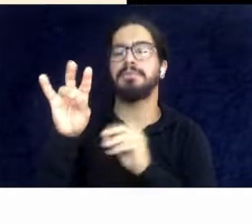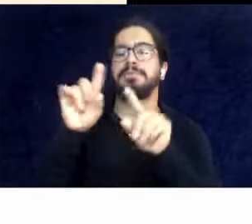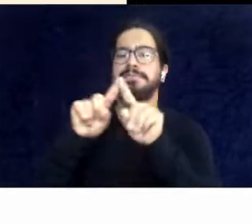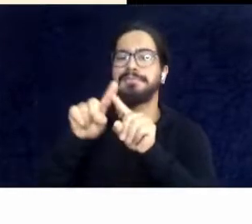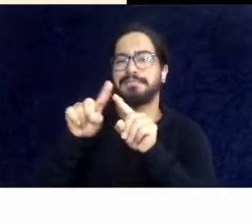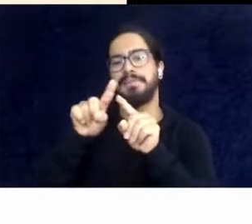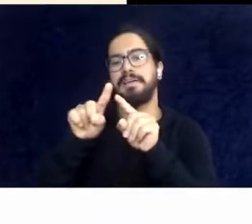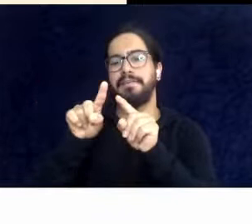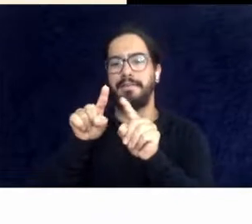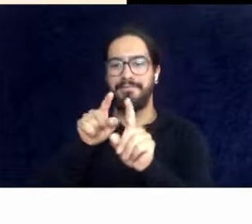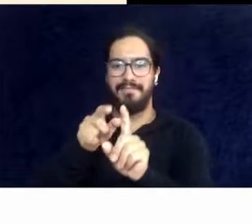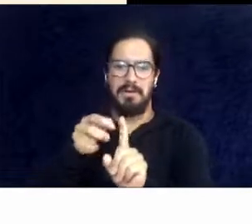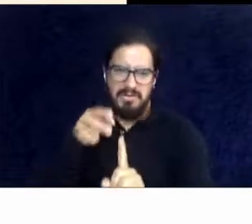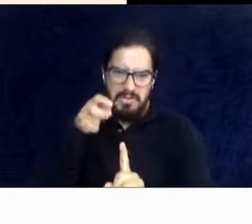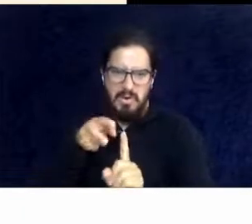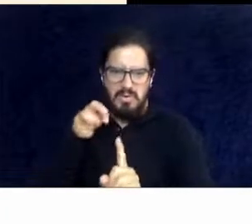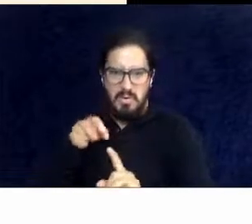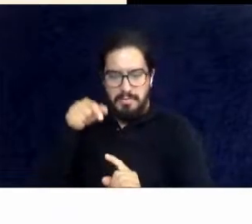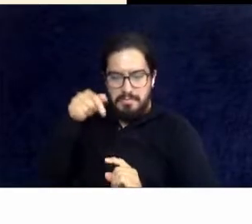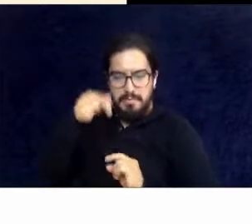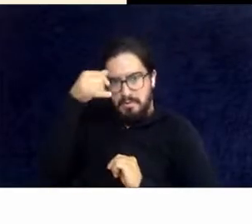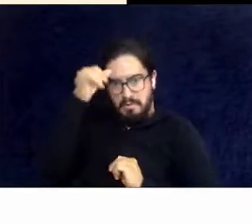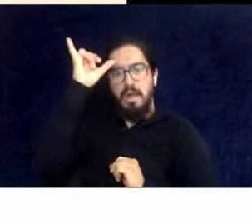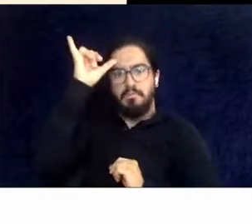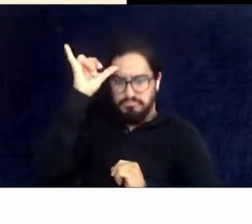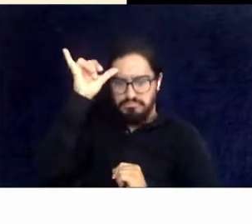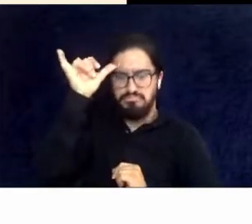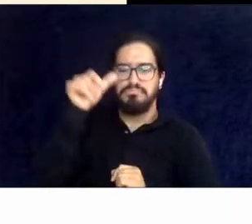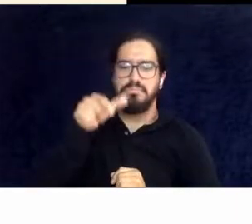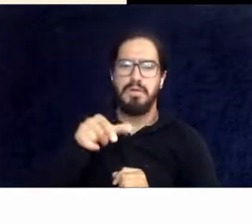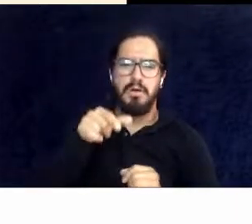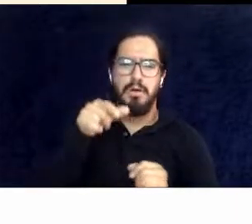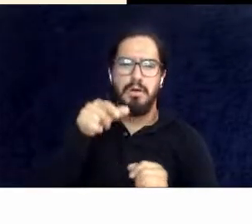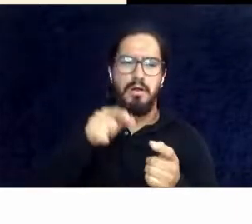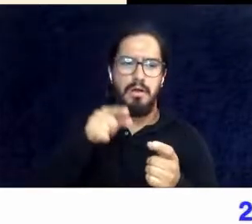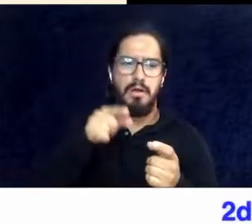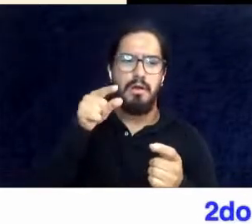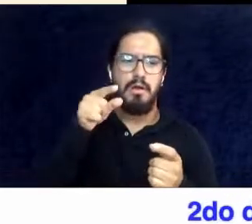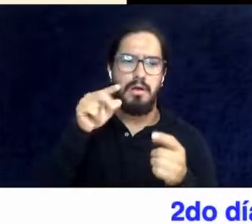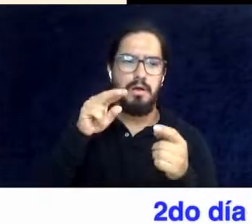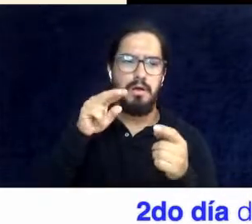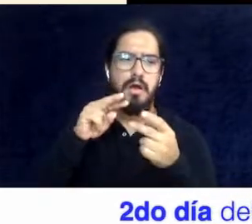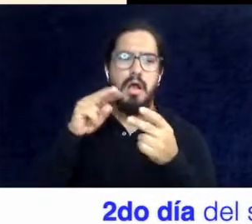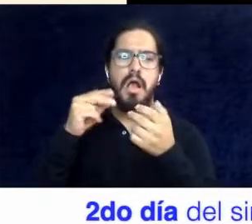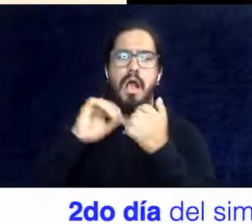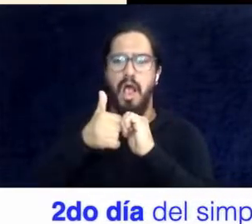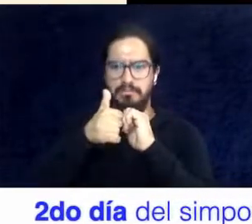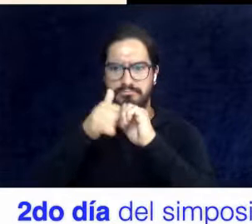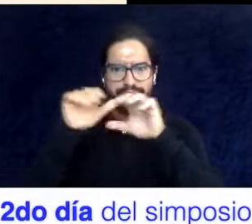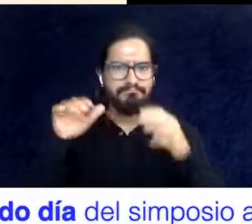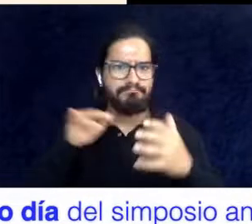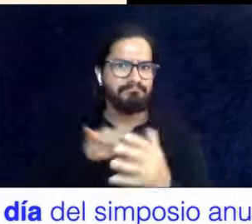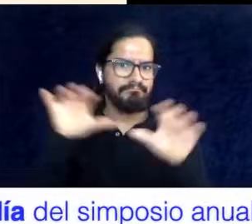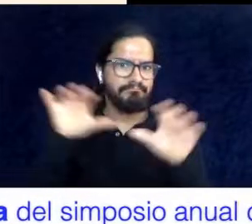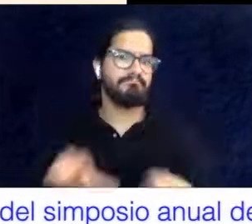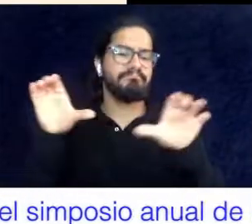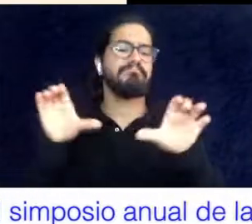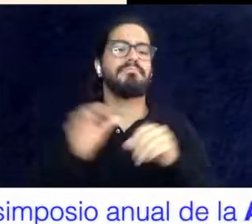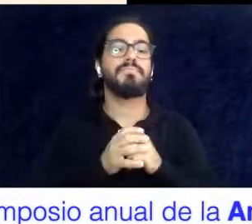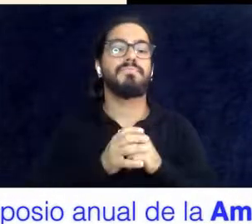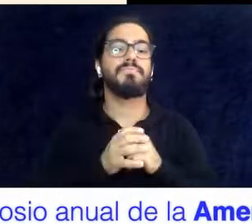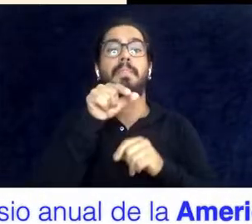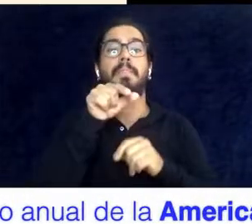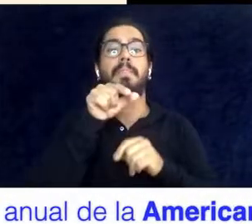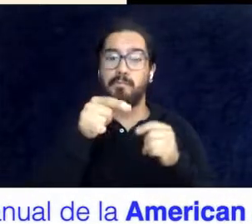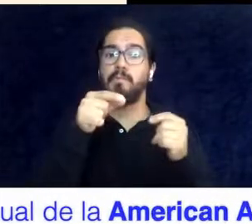to DNA extraction, and amplification of the 16S RNA gene was conducted. We then performed high throughput sequencing, and